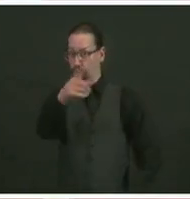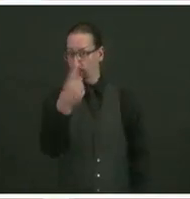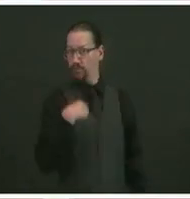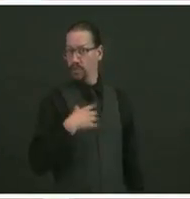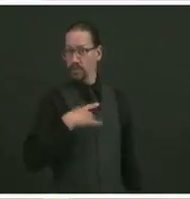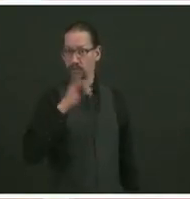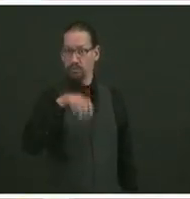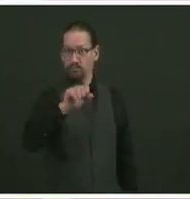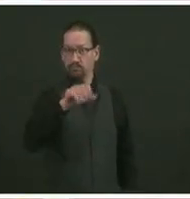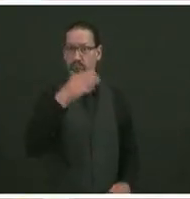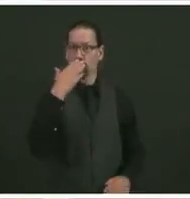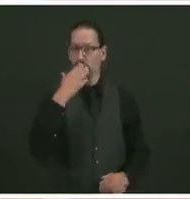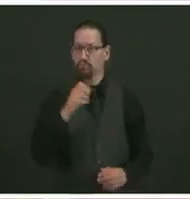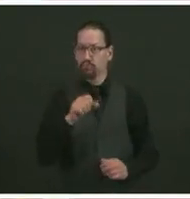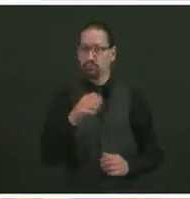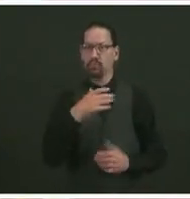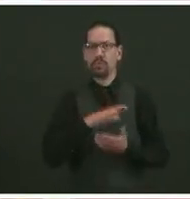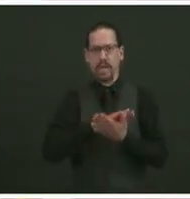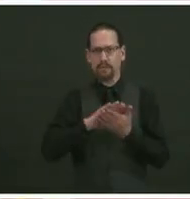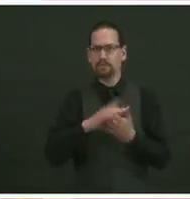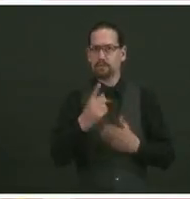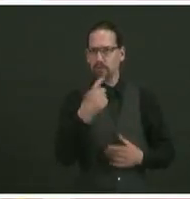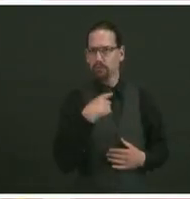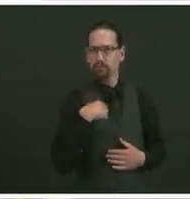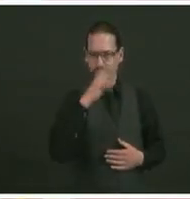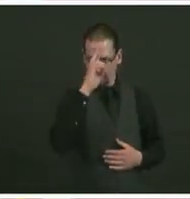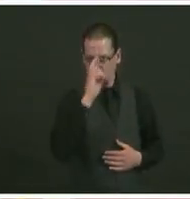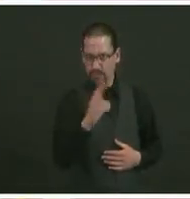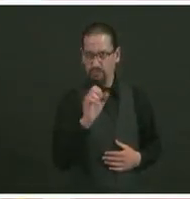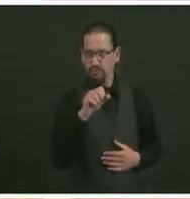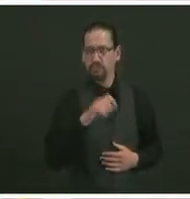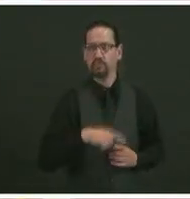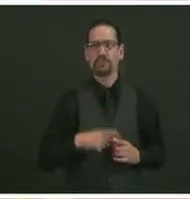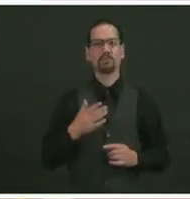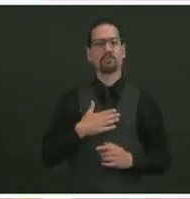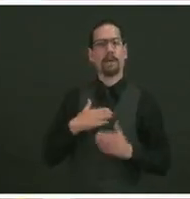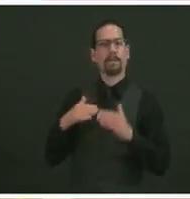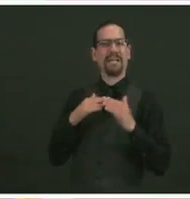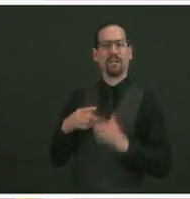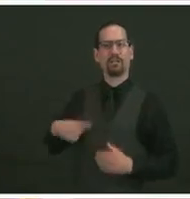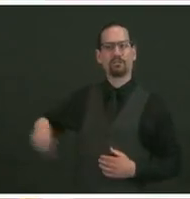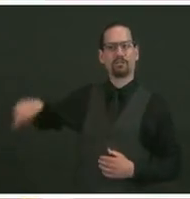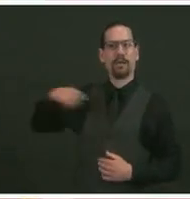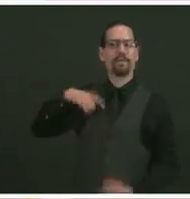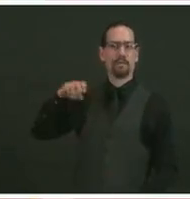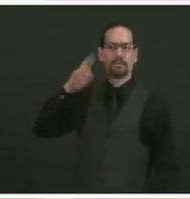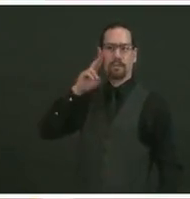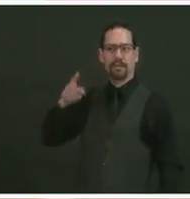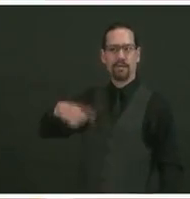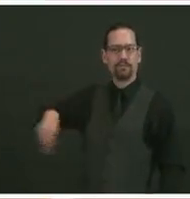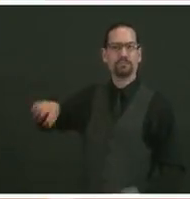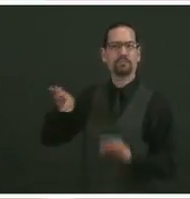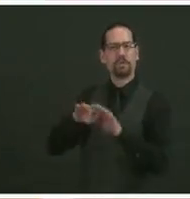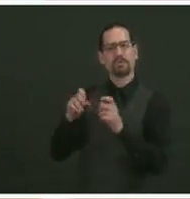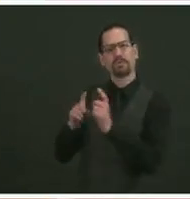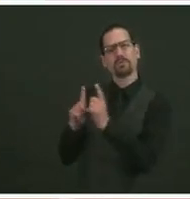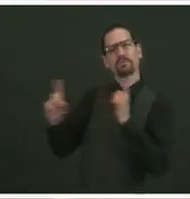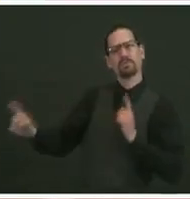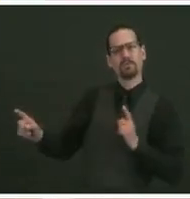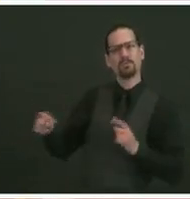But sometimes I think we just be really gentle and respectful to our peers who aren't doing these things. I'm in Home Depot shopping